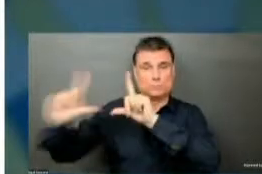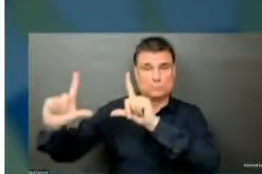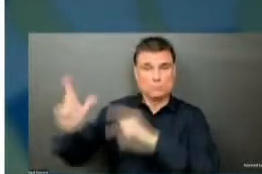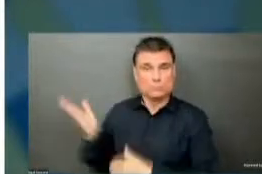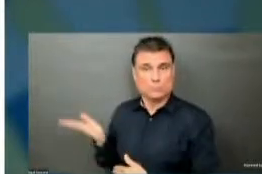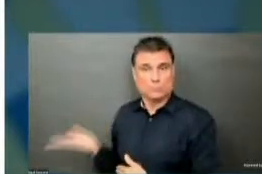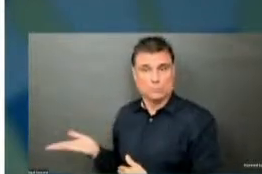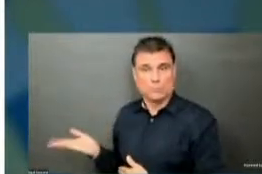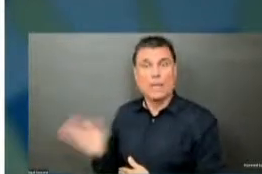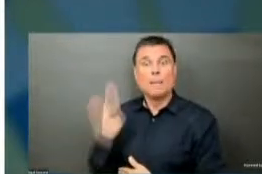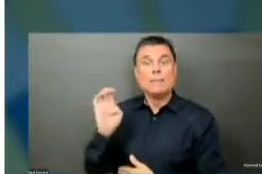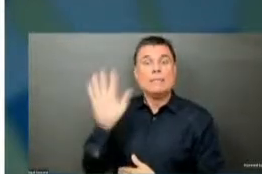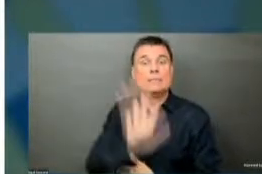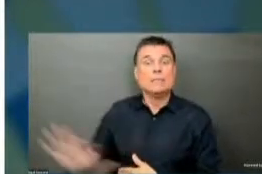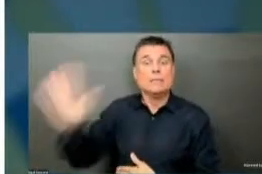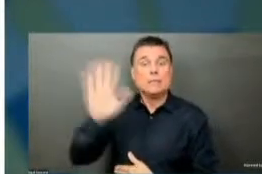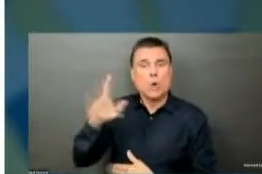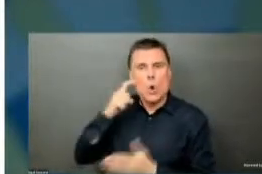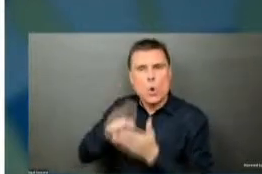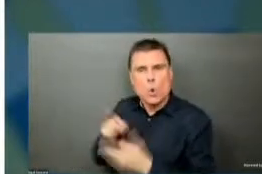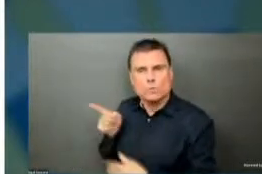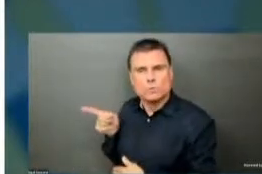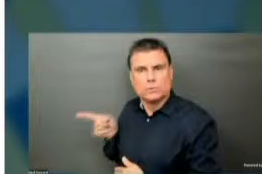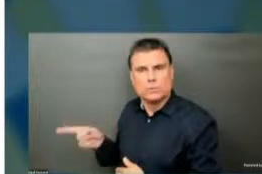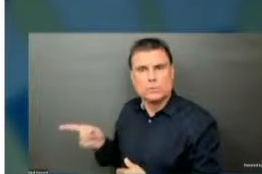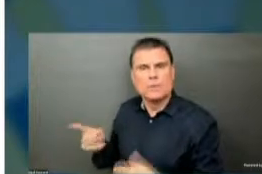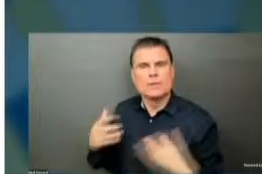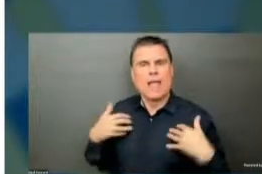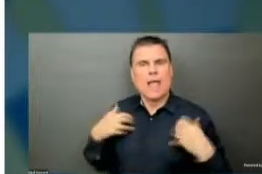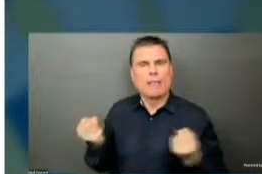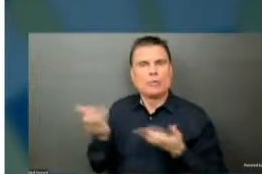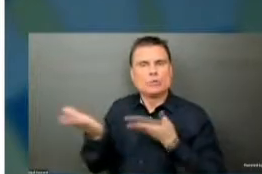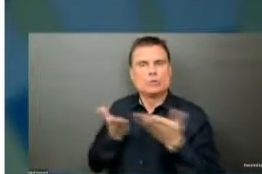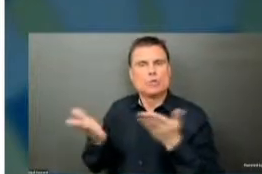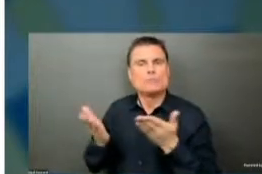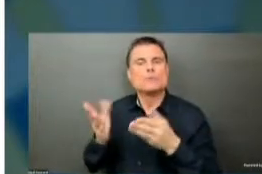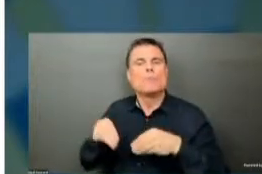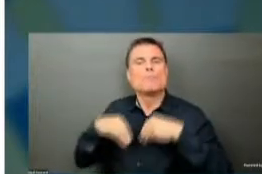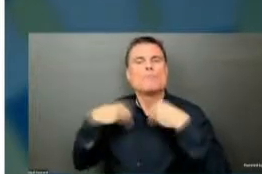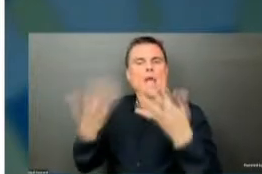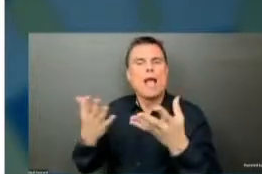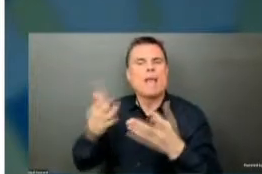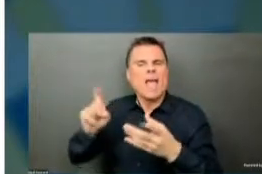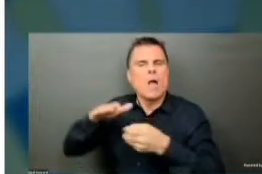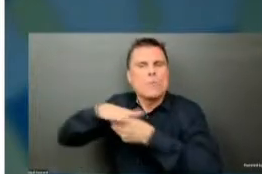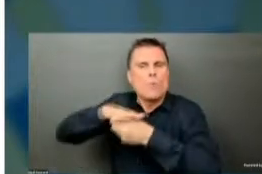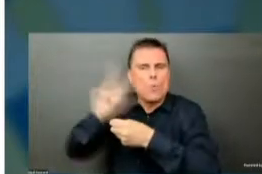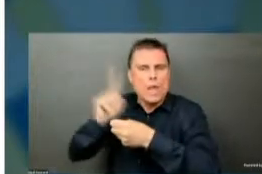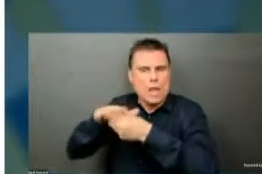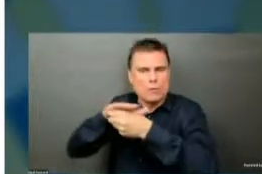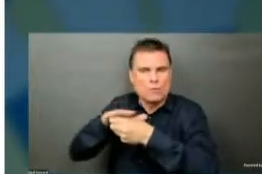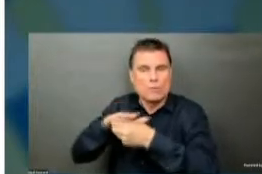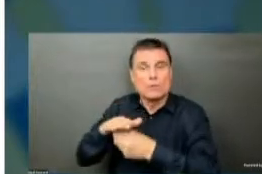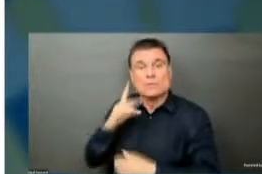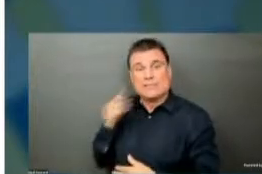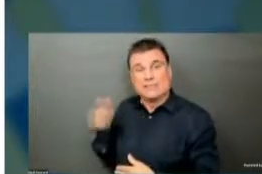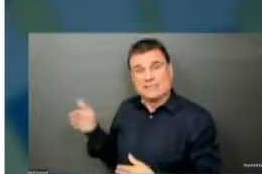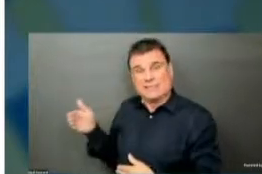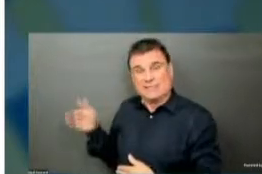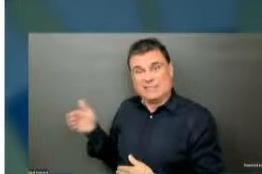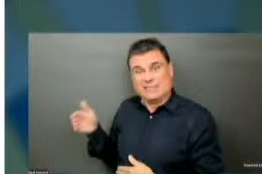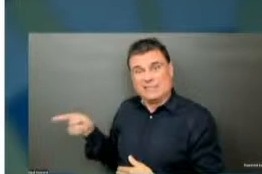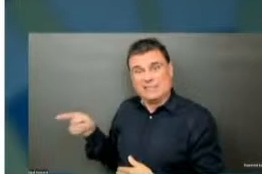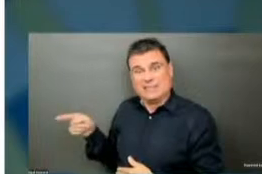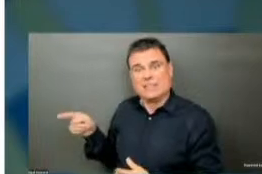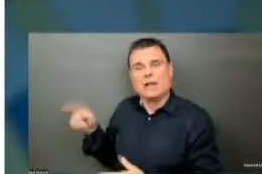service delivery area. So updated on the left is the cumulative total since the pandemic